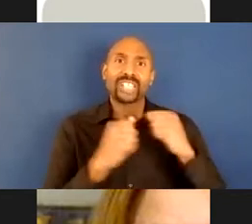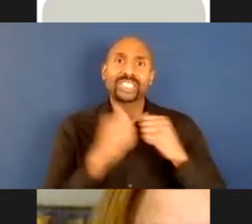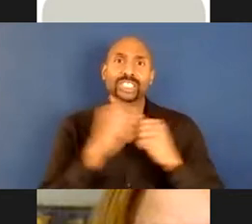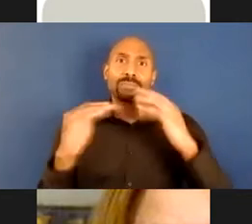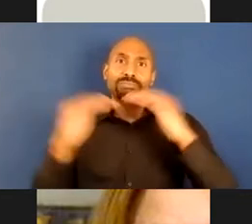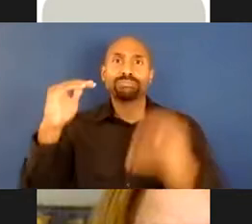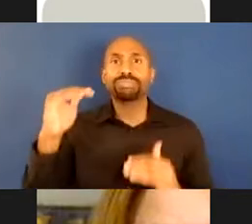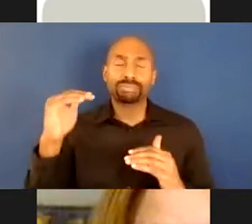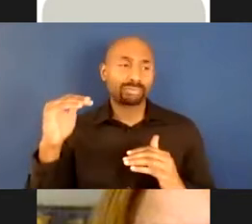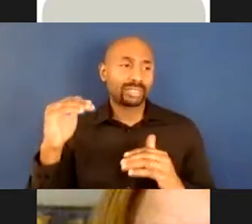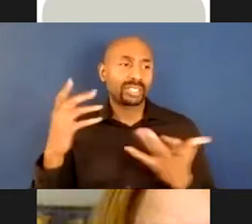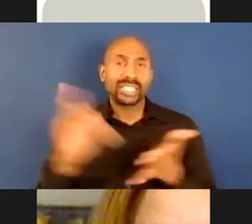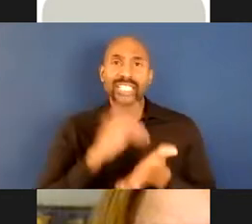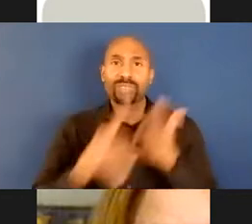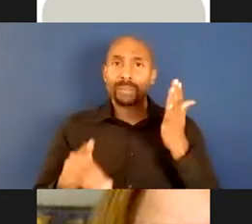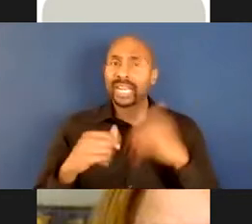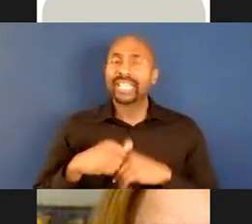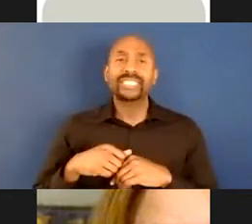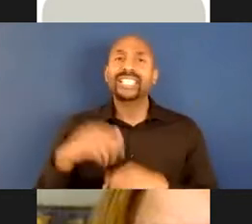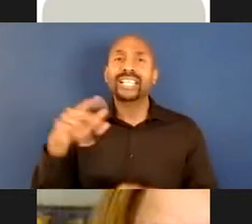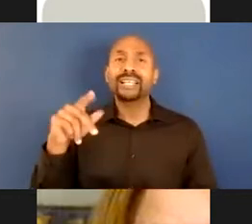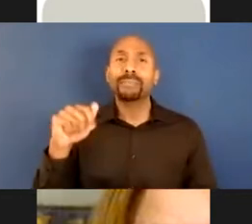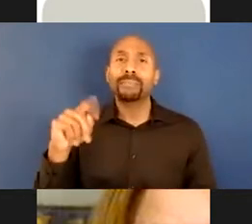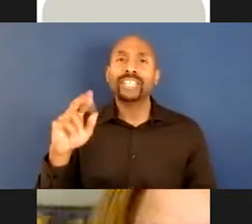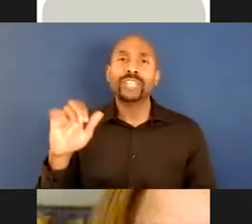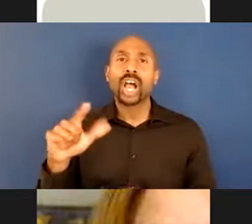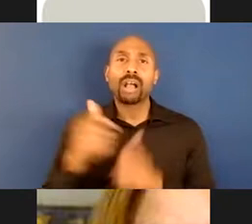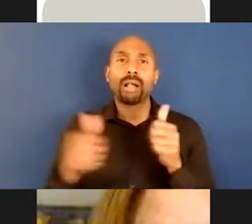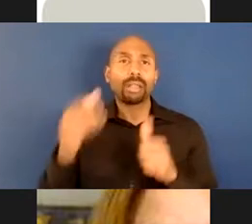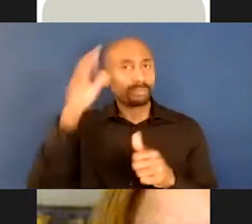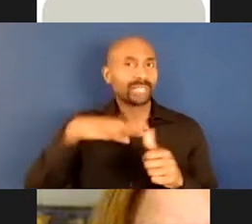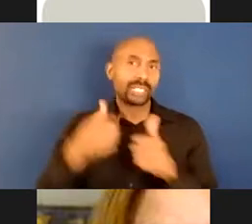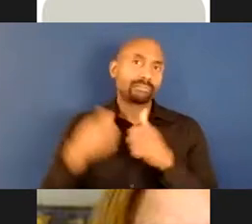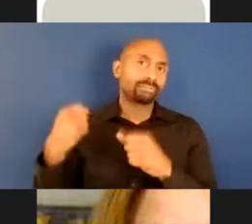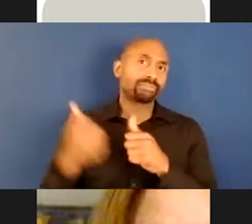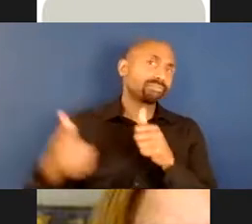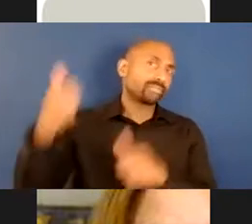racist, patriarchal, classist structures. Do it all.